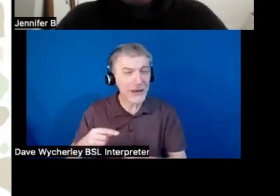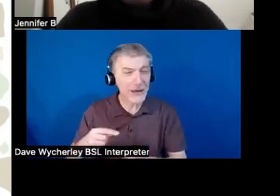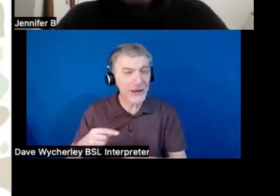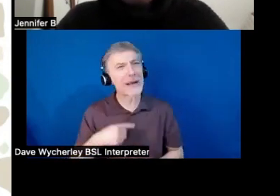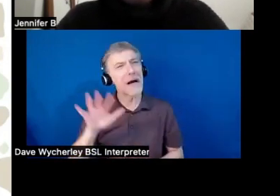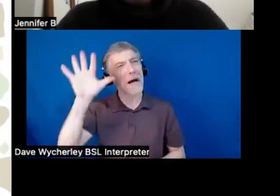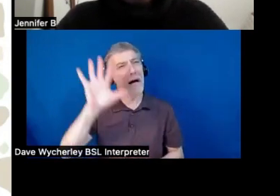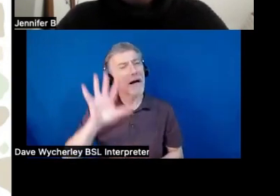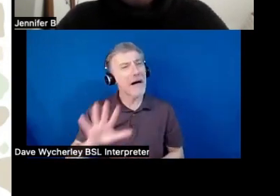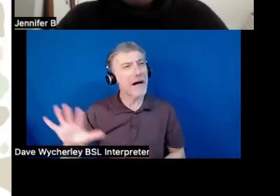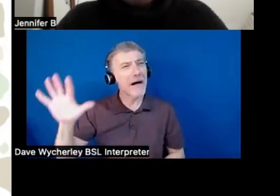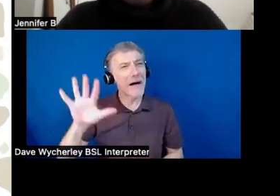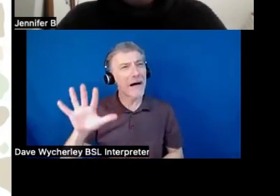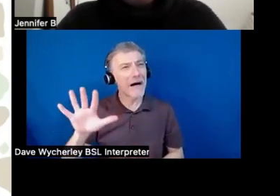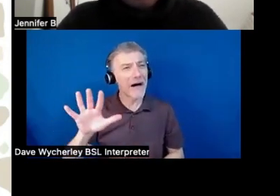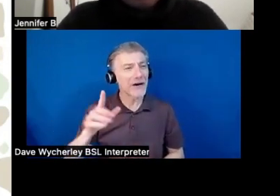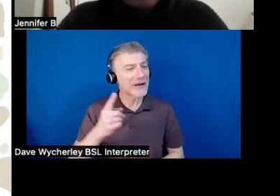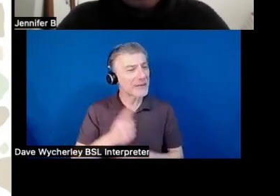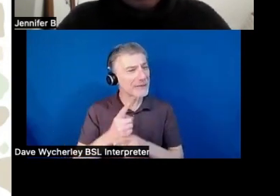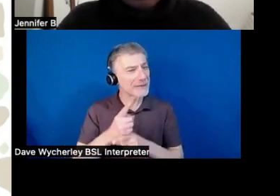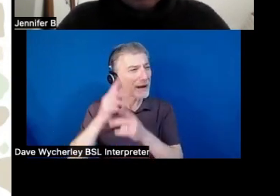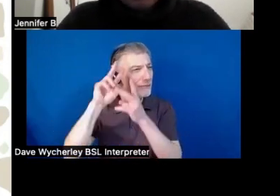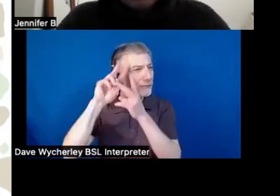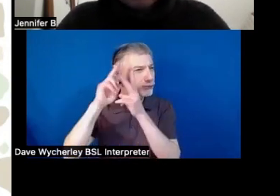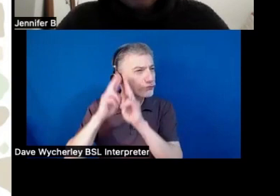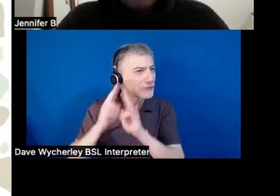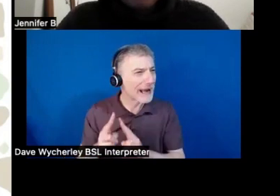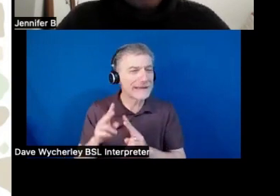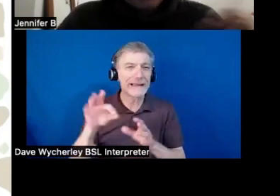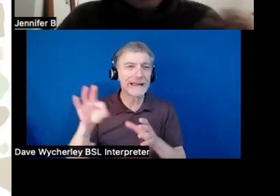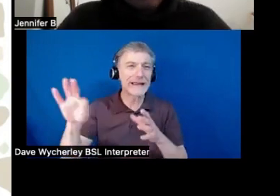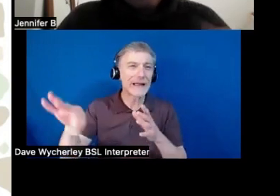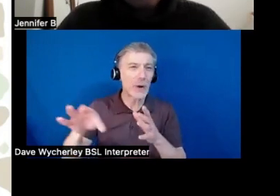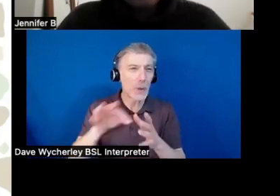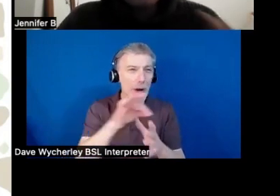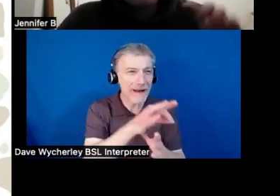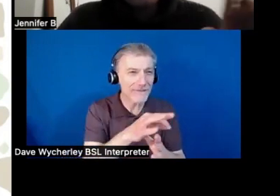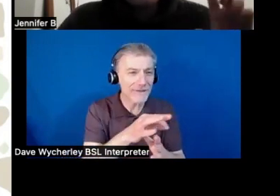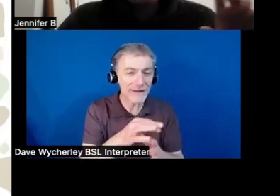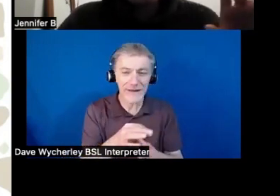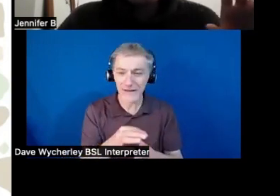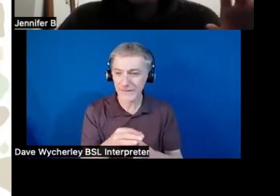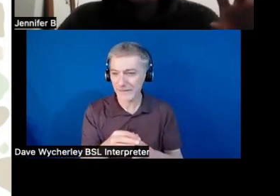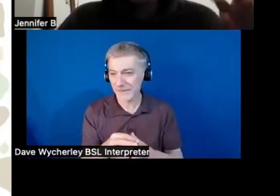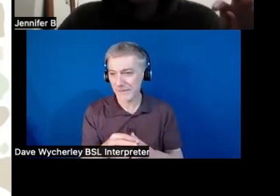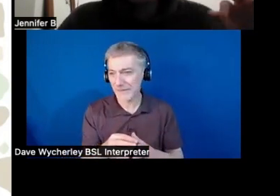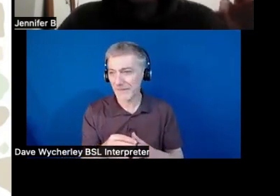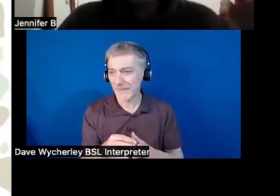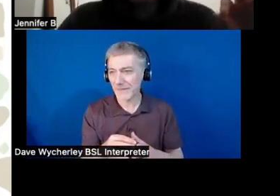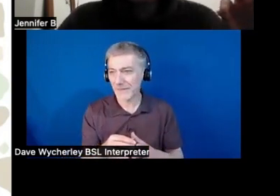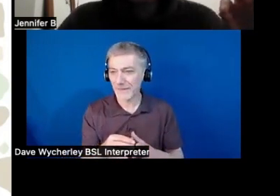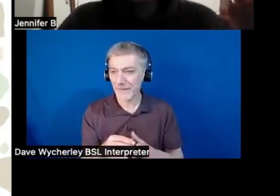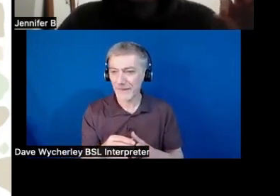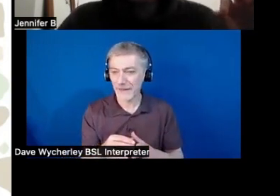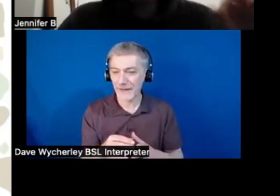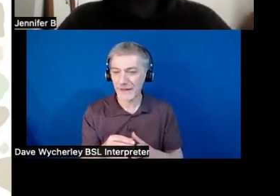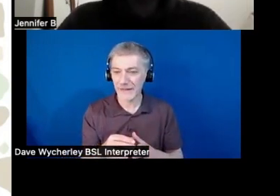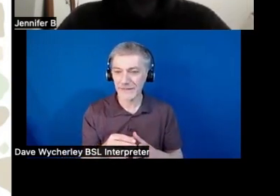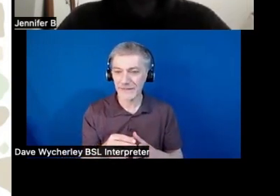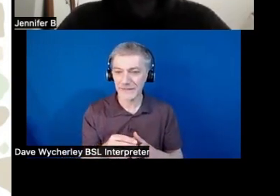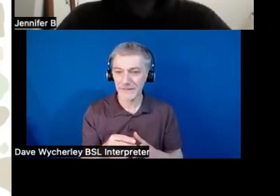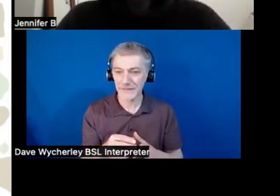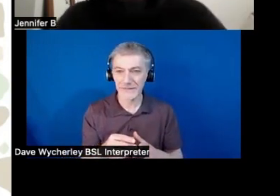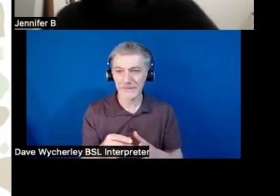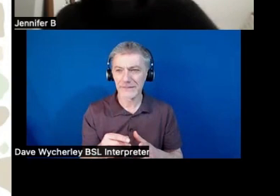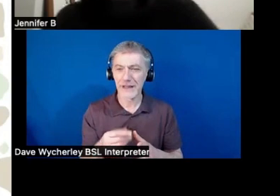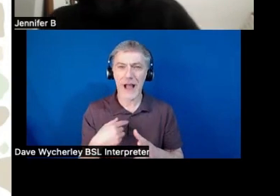like. And a theorist called, this is referenced in the, what are they called?